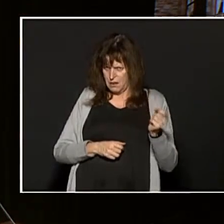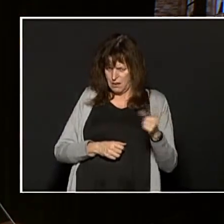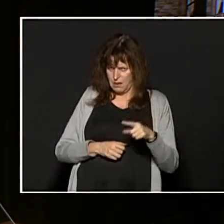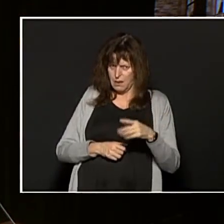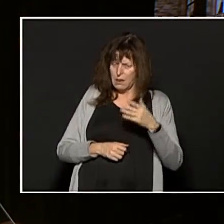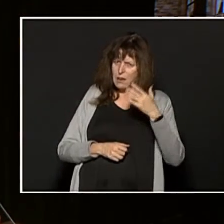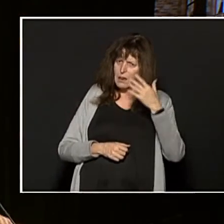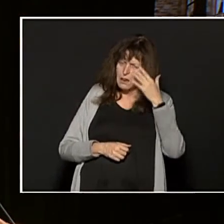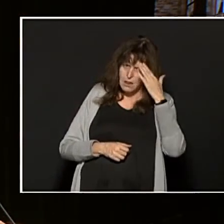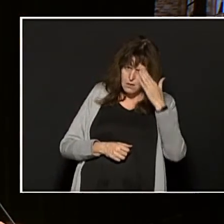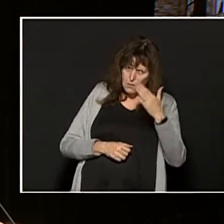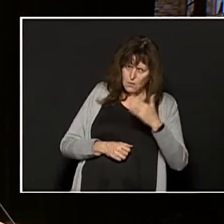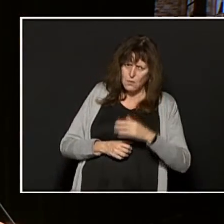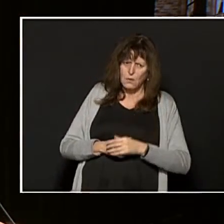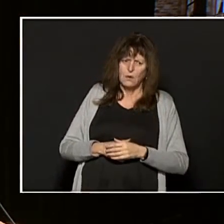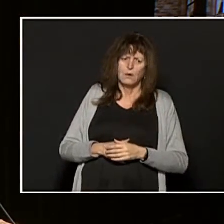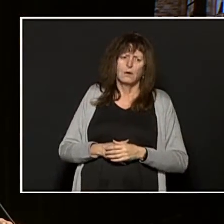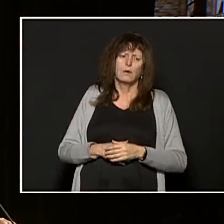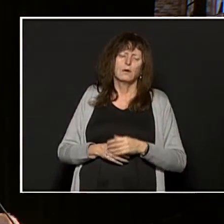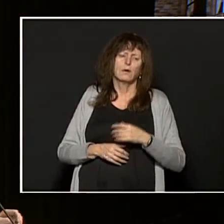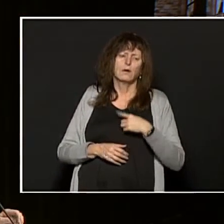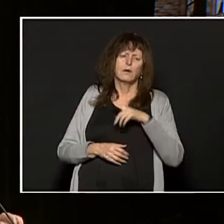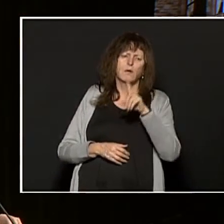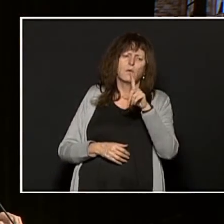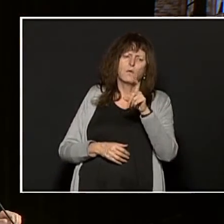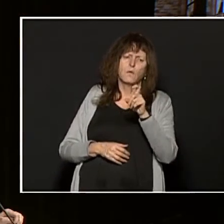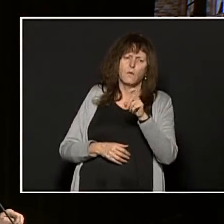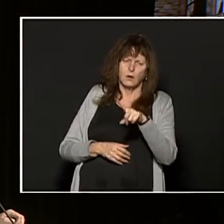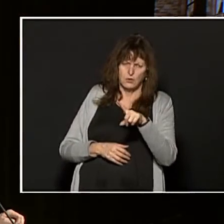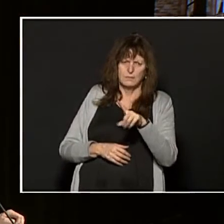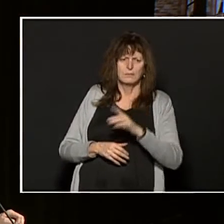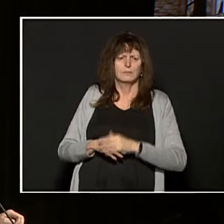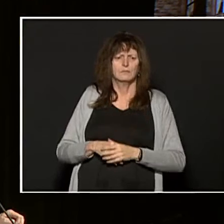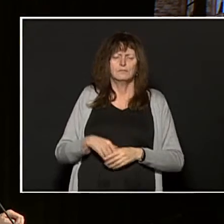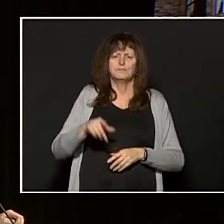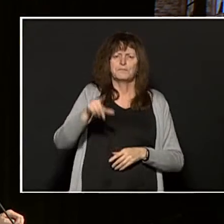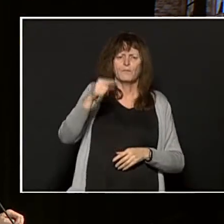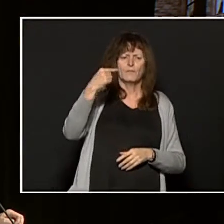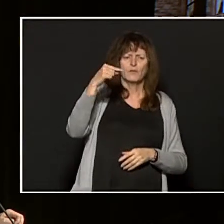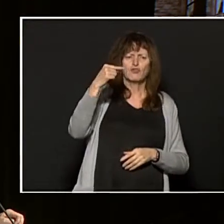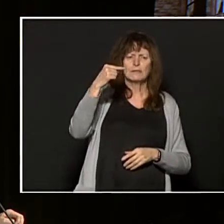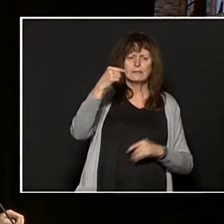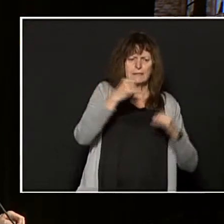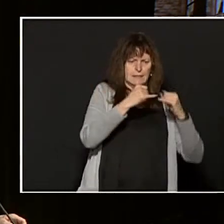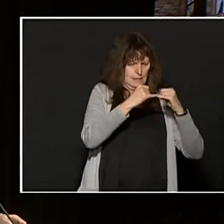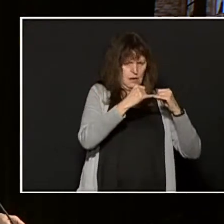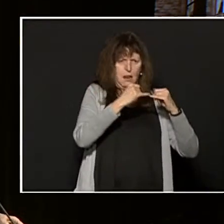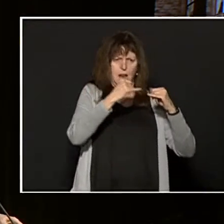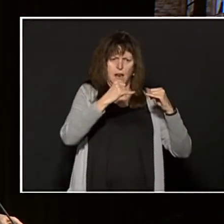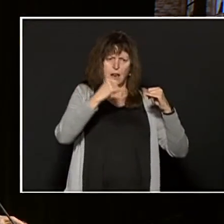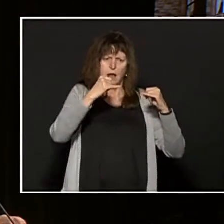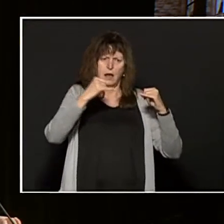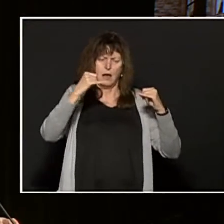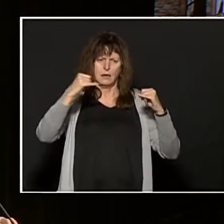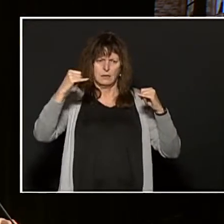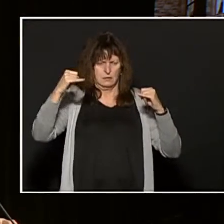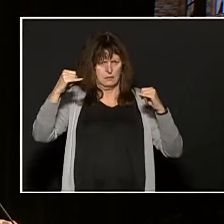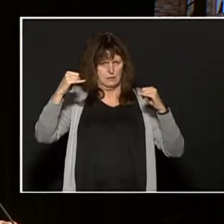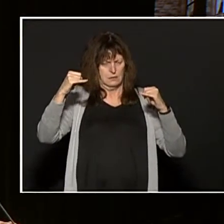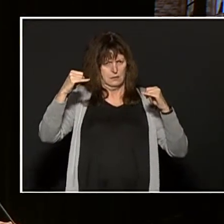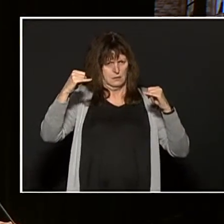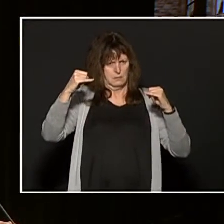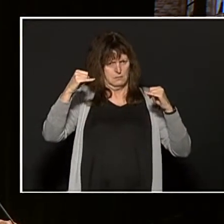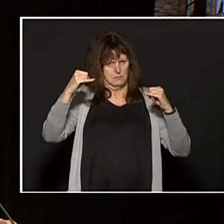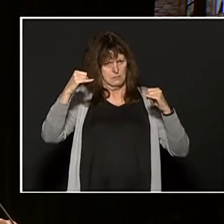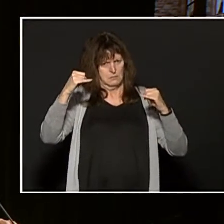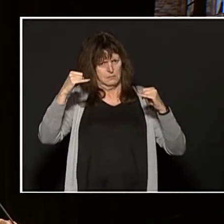that, the green line assumes effective sick pay. So is the 3